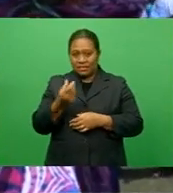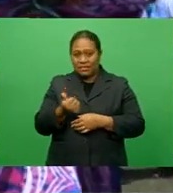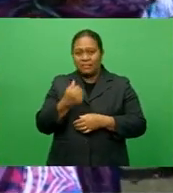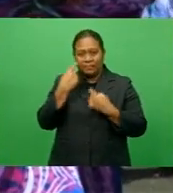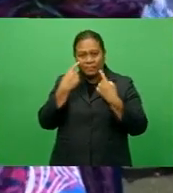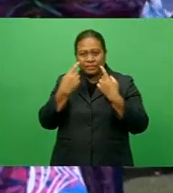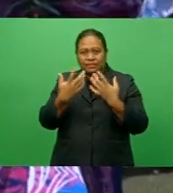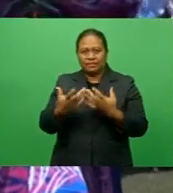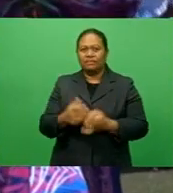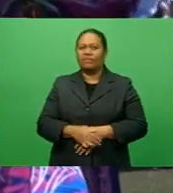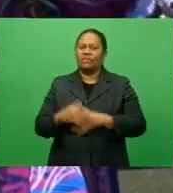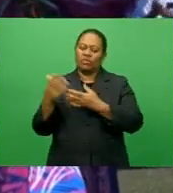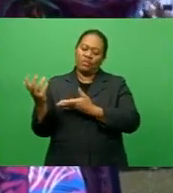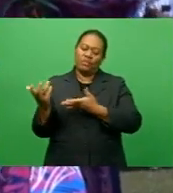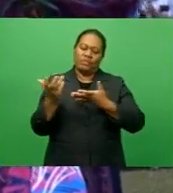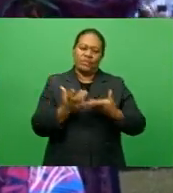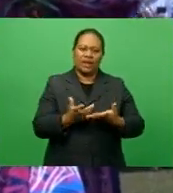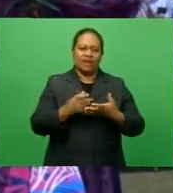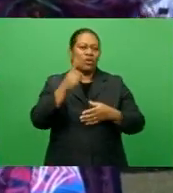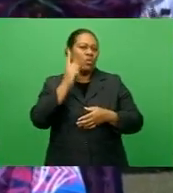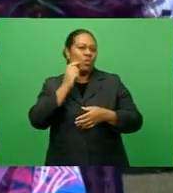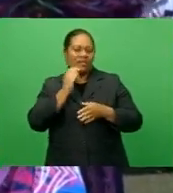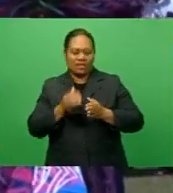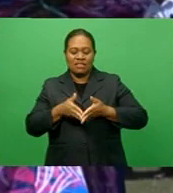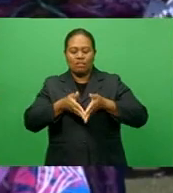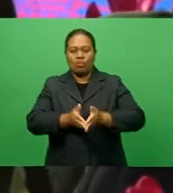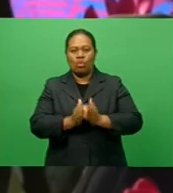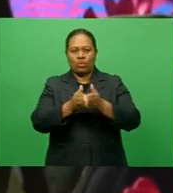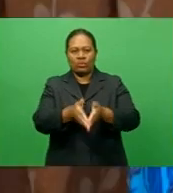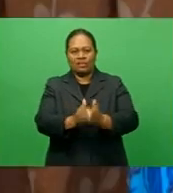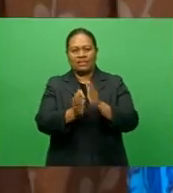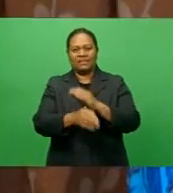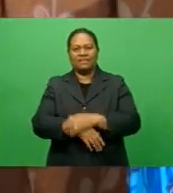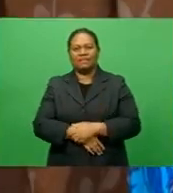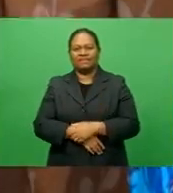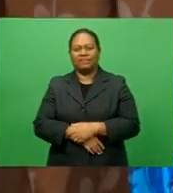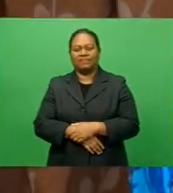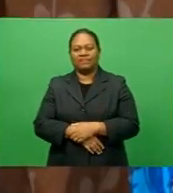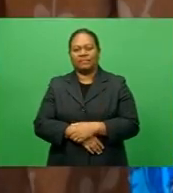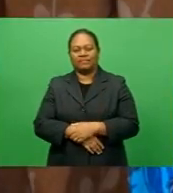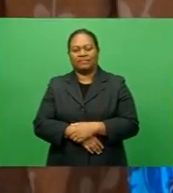instances, others have had to bring in water by boats.